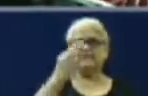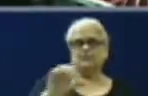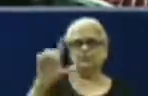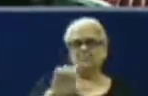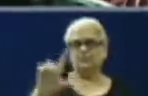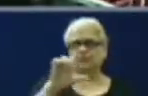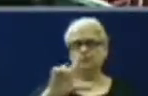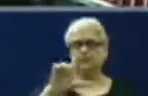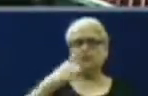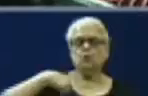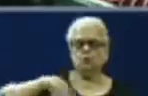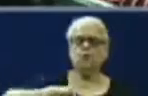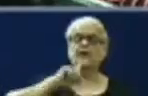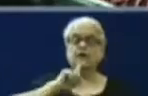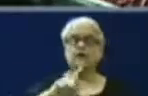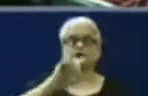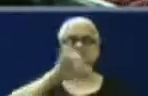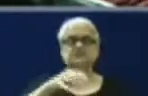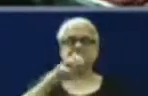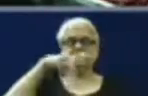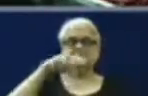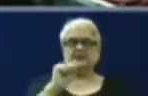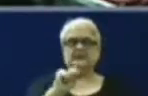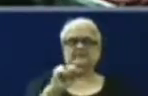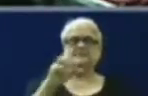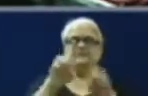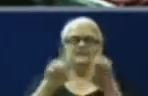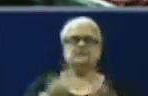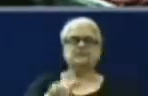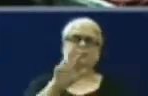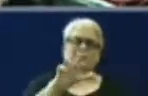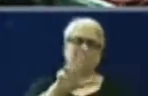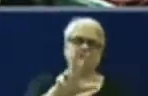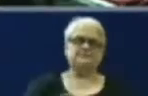are JCPS District 3.